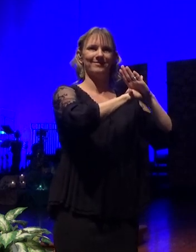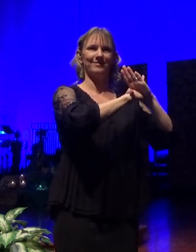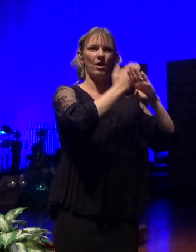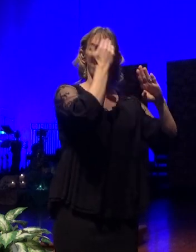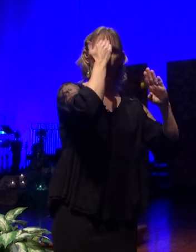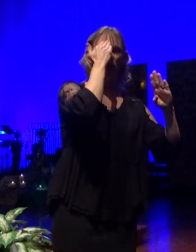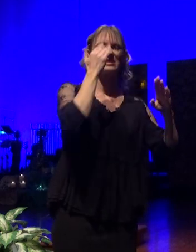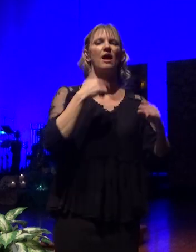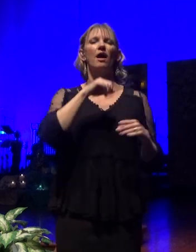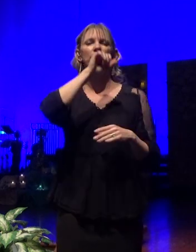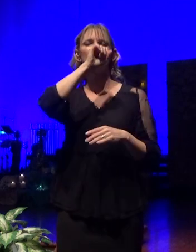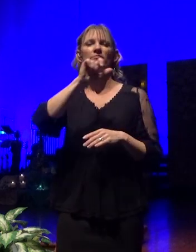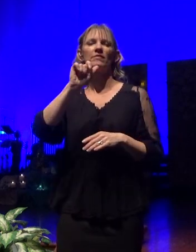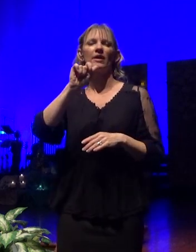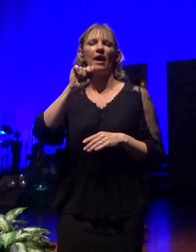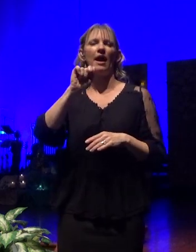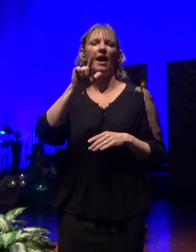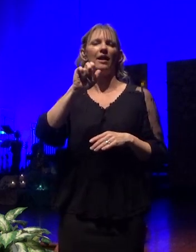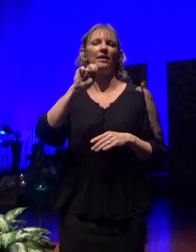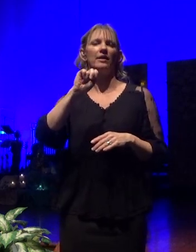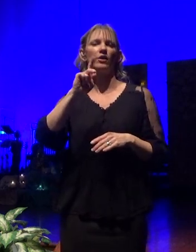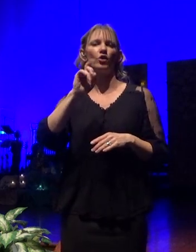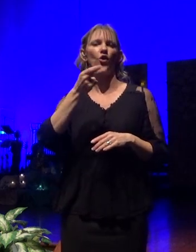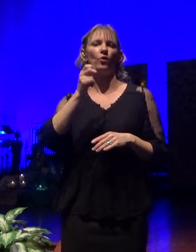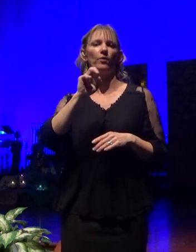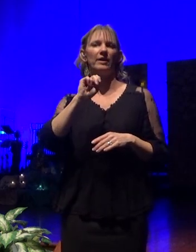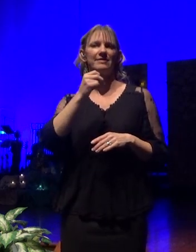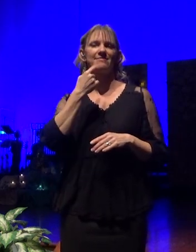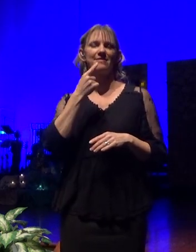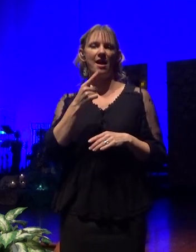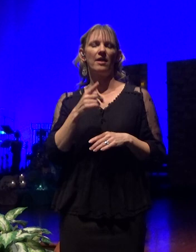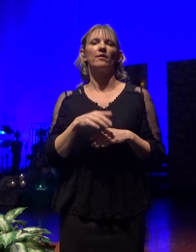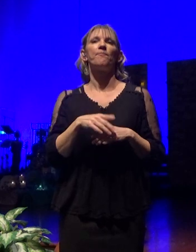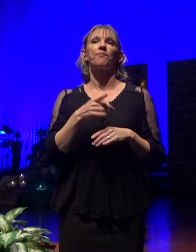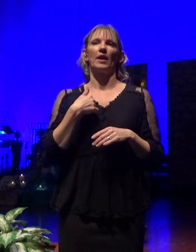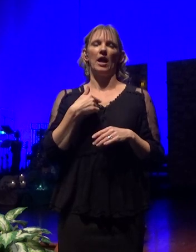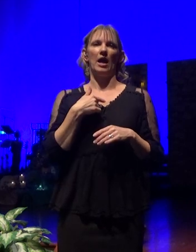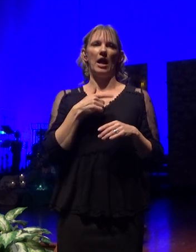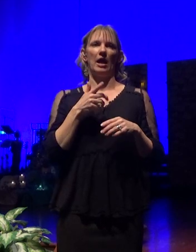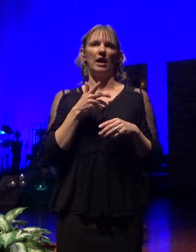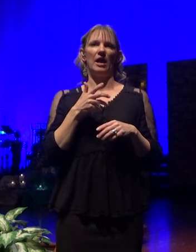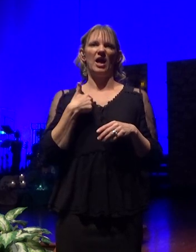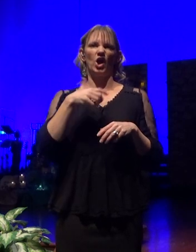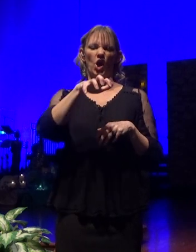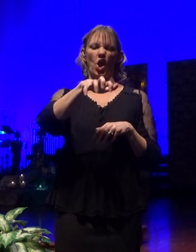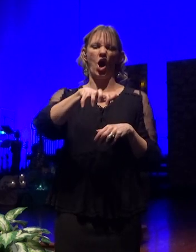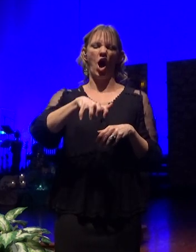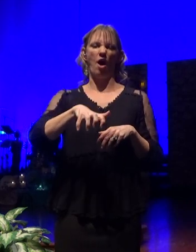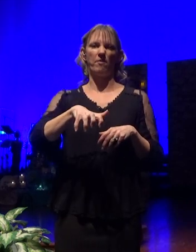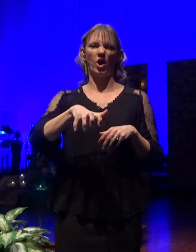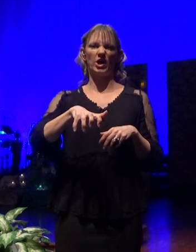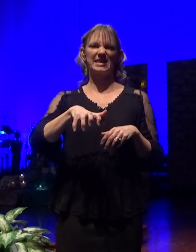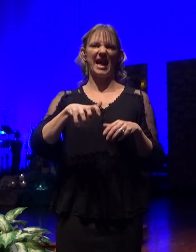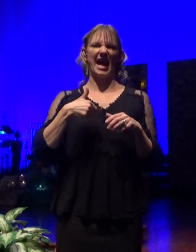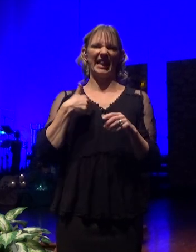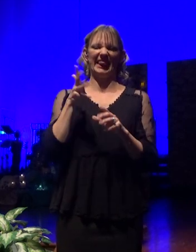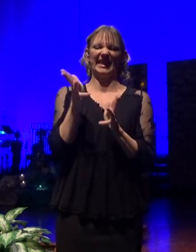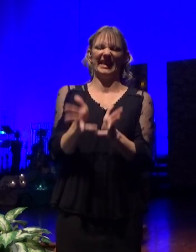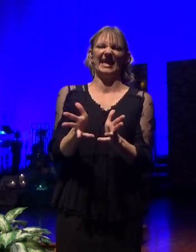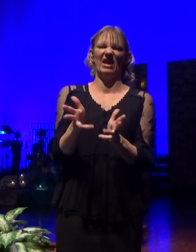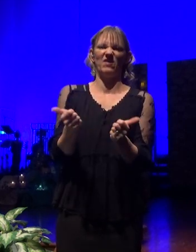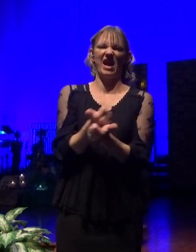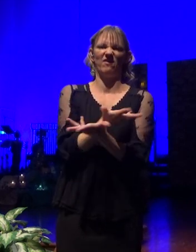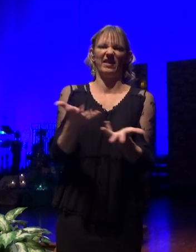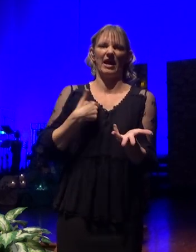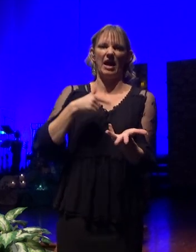Alan Cohen, the great author and speaker and teacher, says. He says, I leave claw marks in everything I'm asked to let go of.